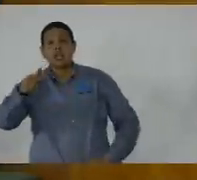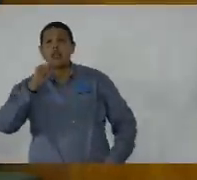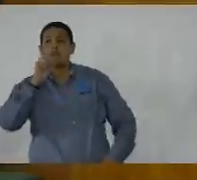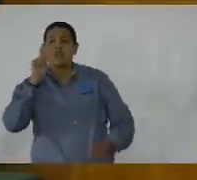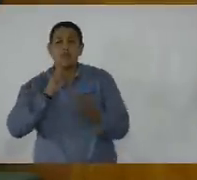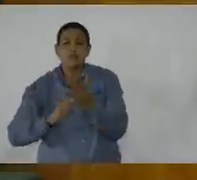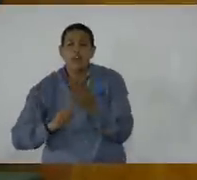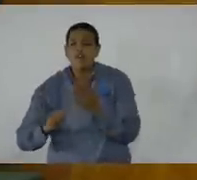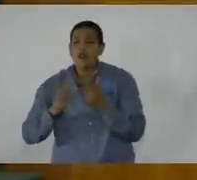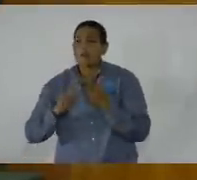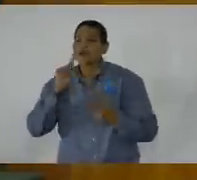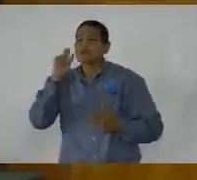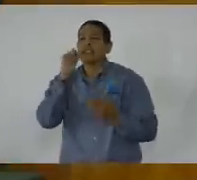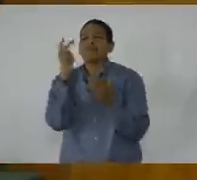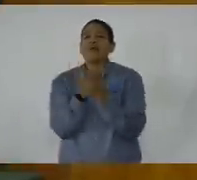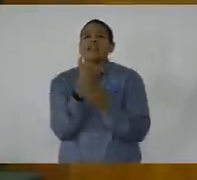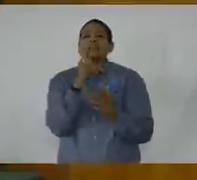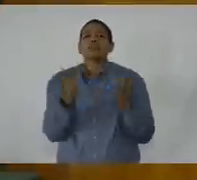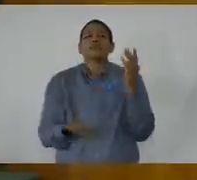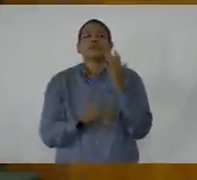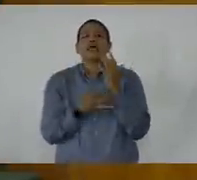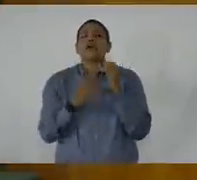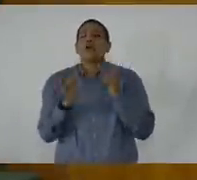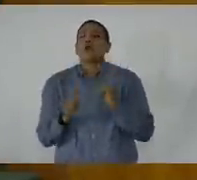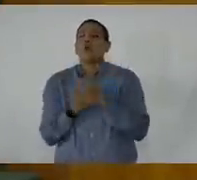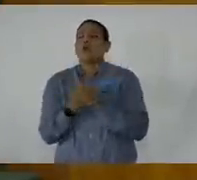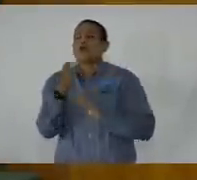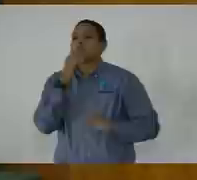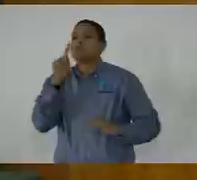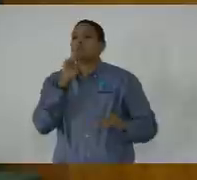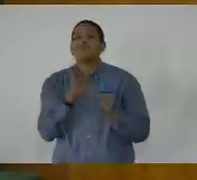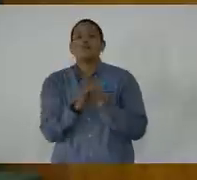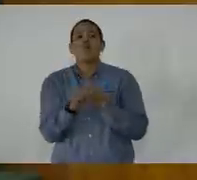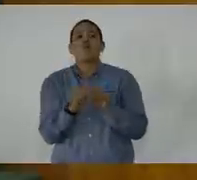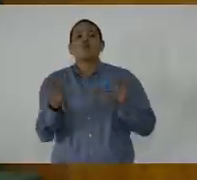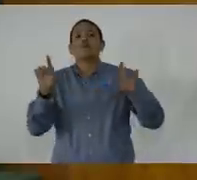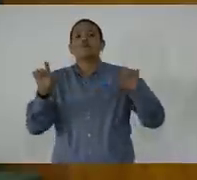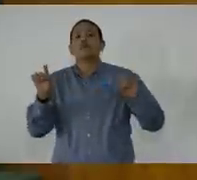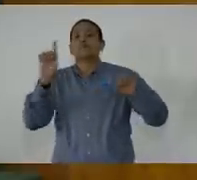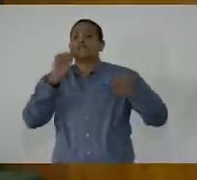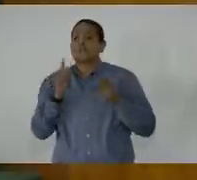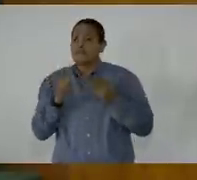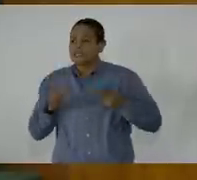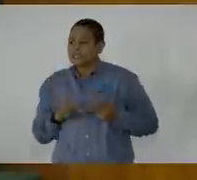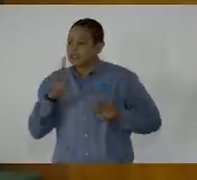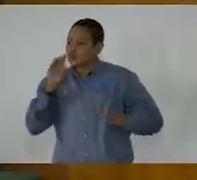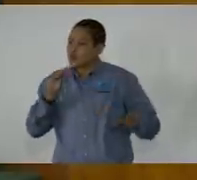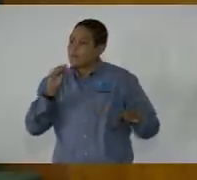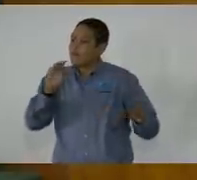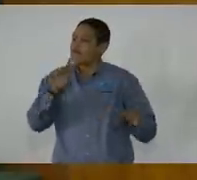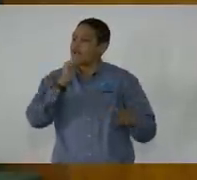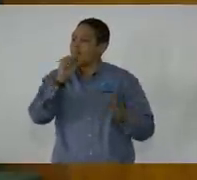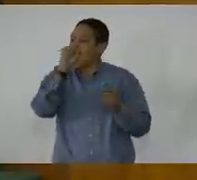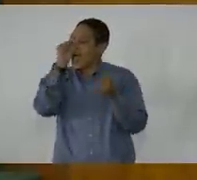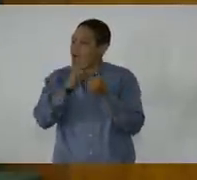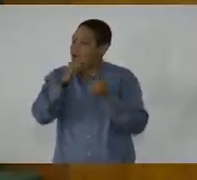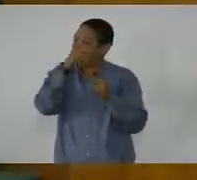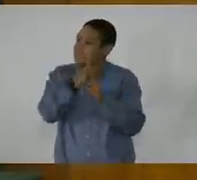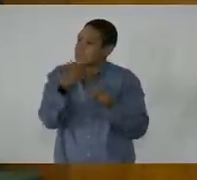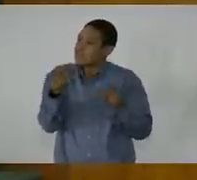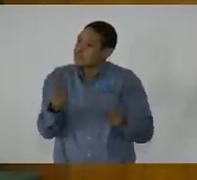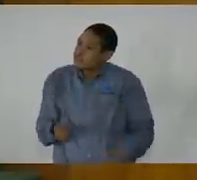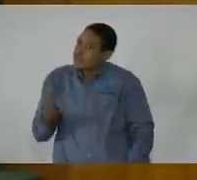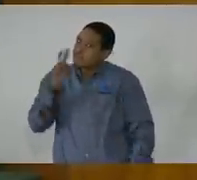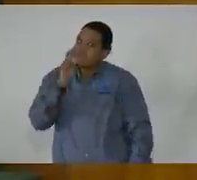verifies and validates technical competencies of COVID-19 testing facilities to provide accurate results